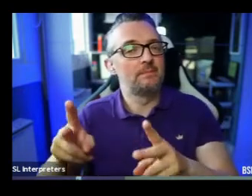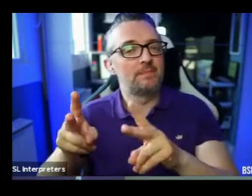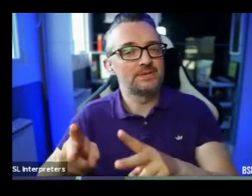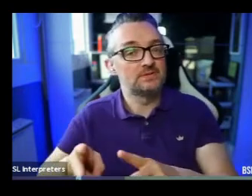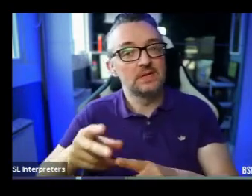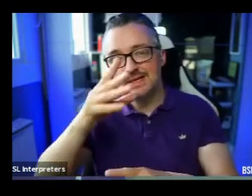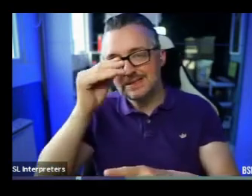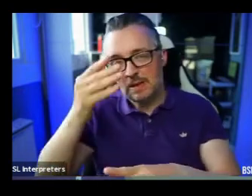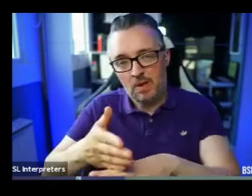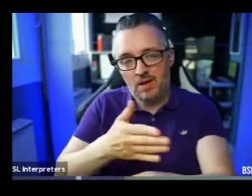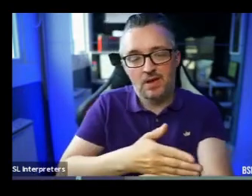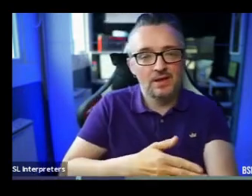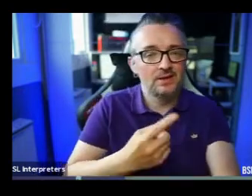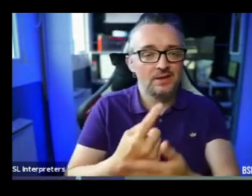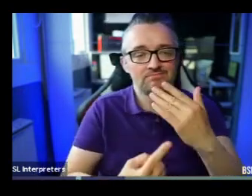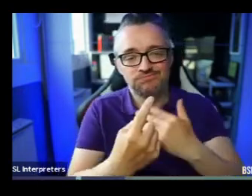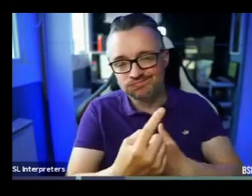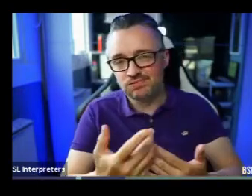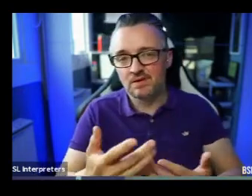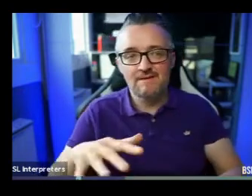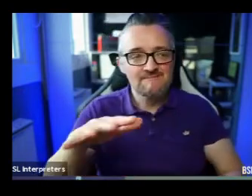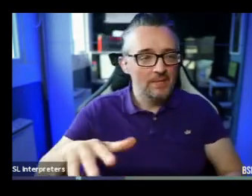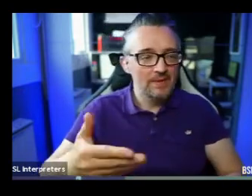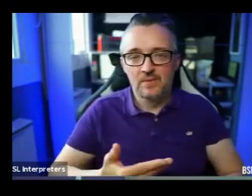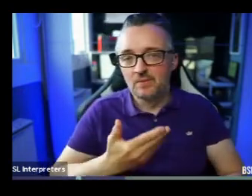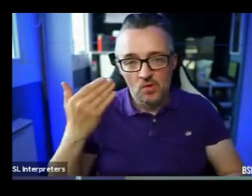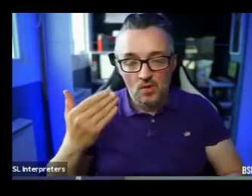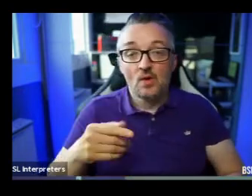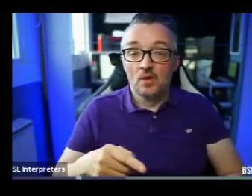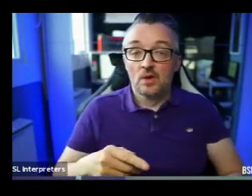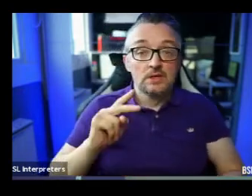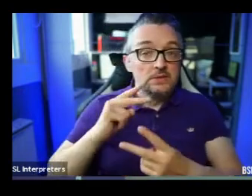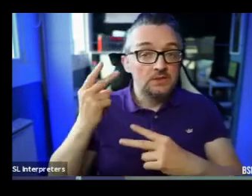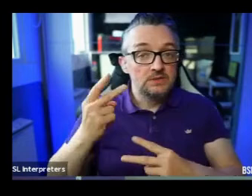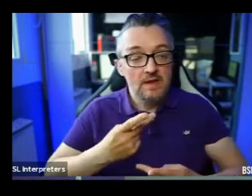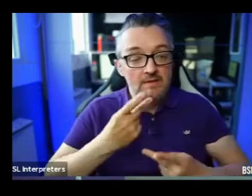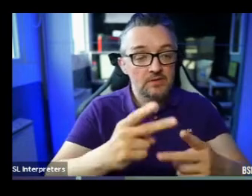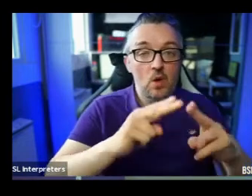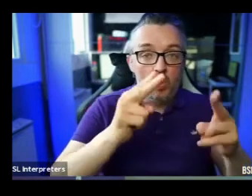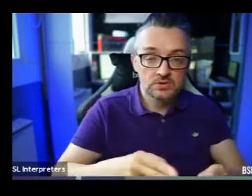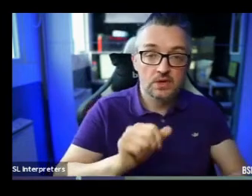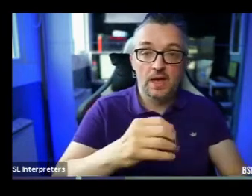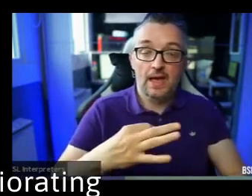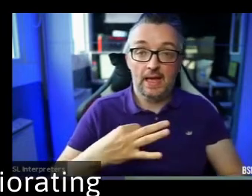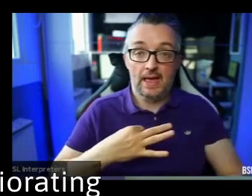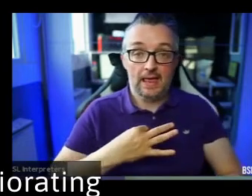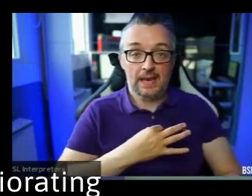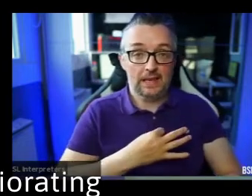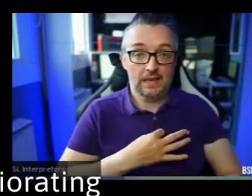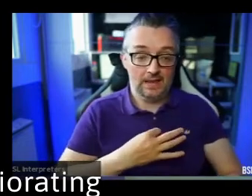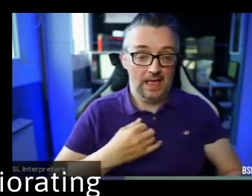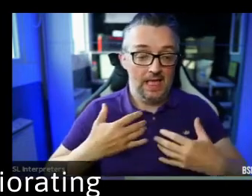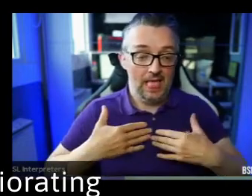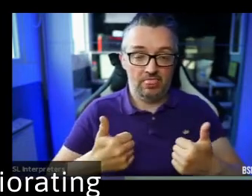her husband had died the summer before, and she lived alone and had no family. So the nurses would go to her home, and her